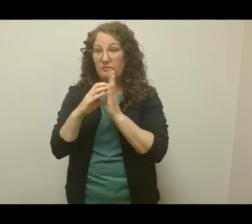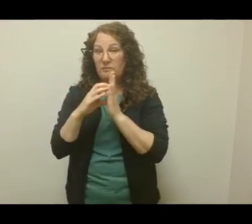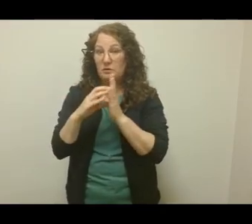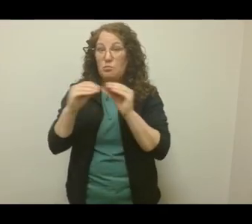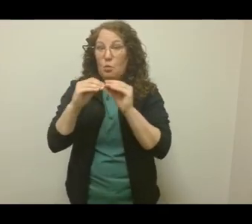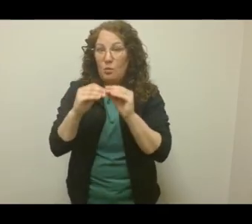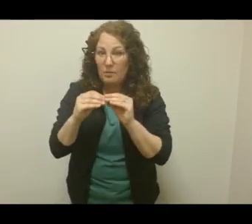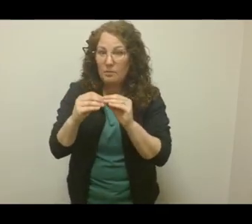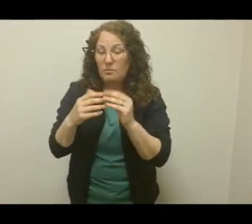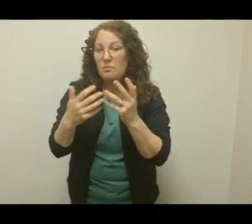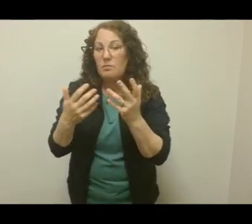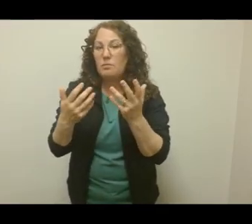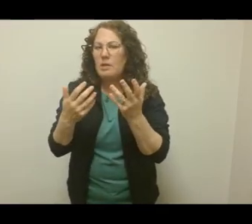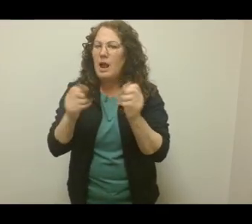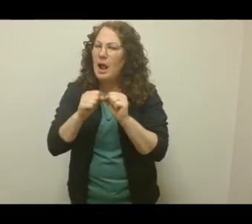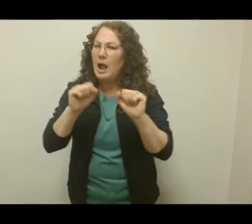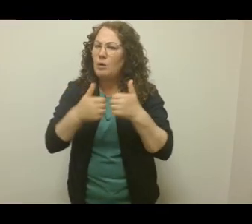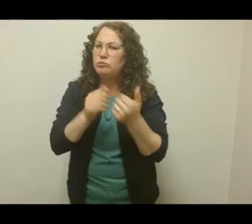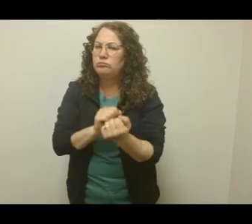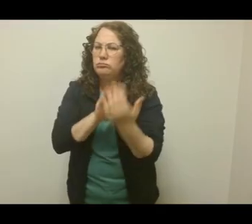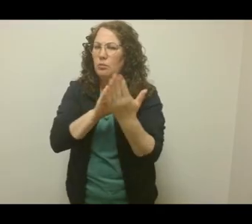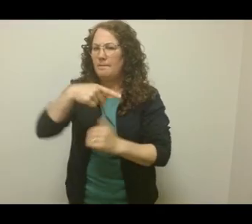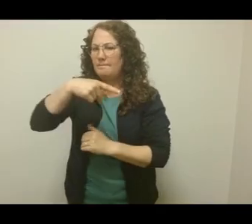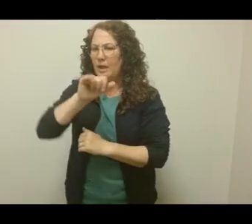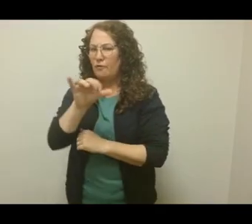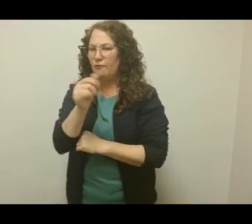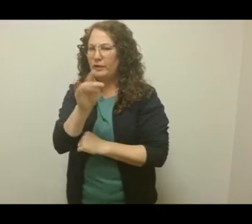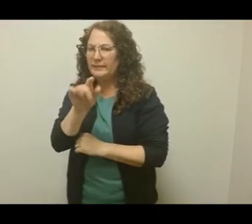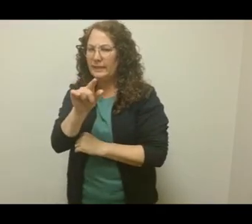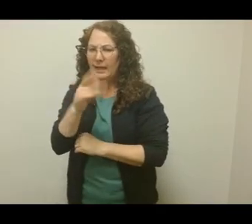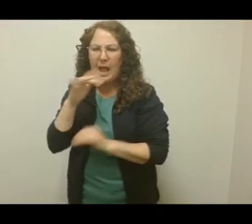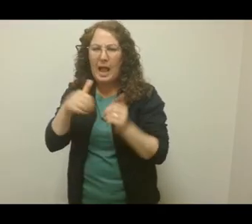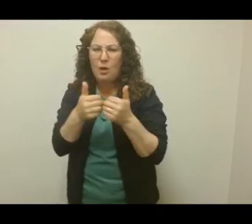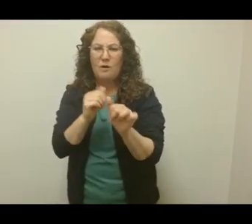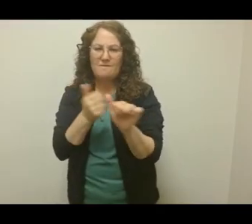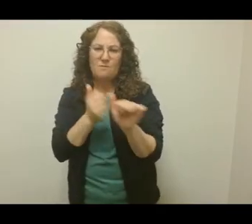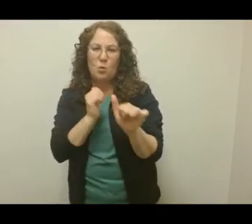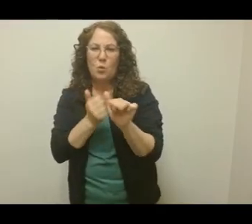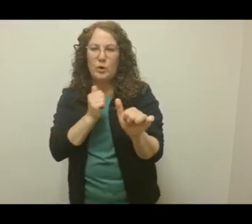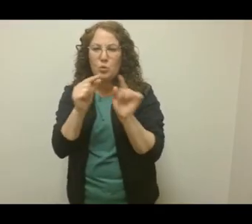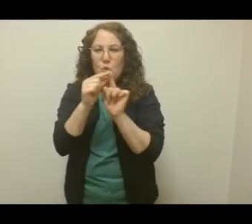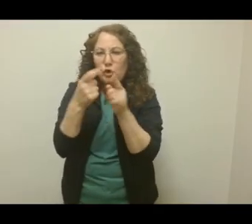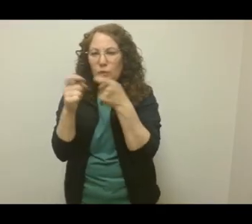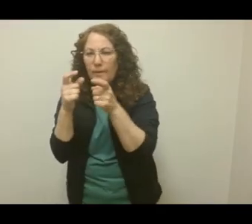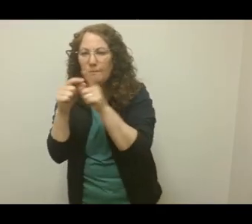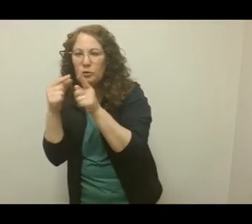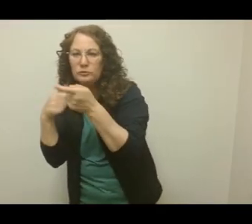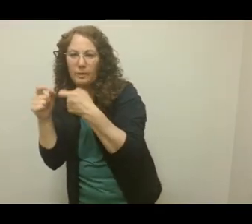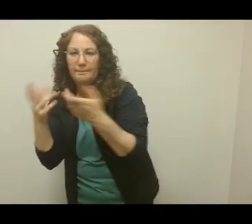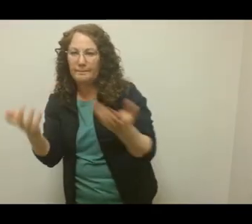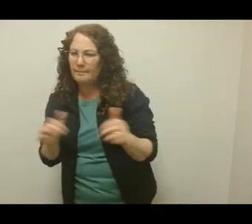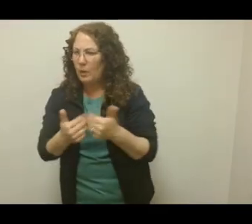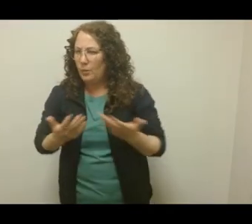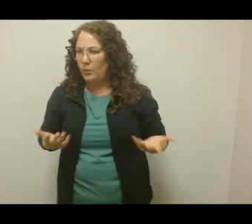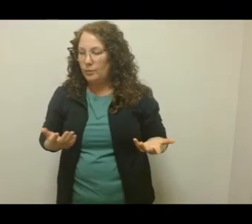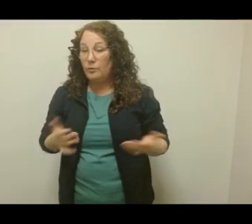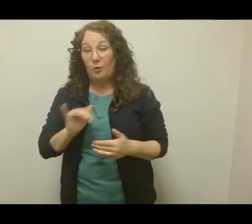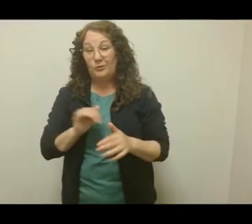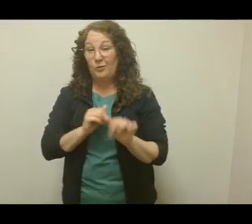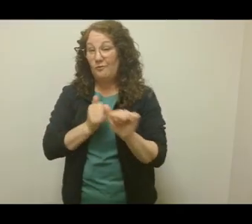can you approach paraphrasing to avoid synonym swapping and avoid